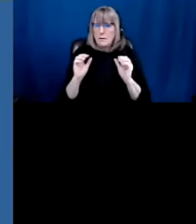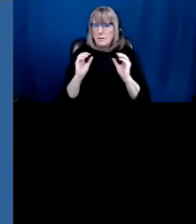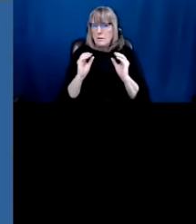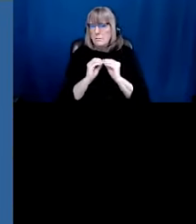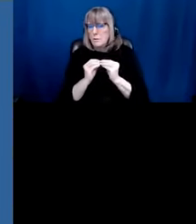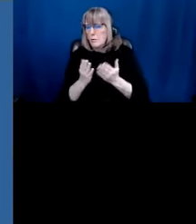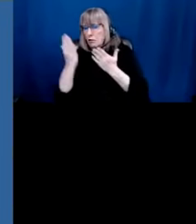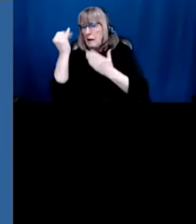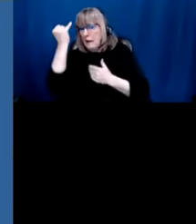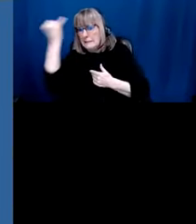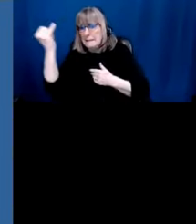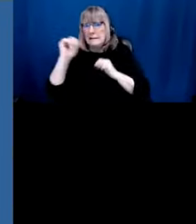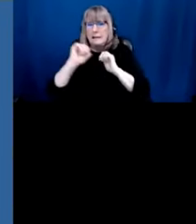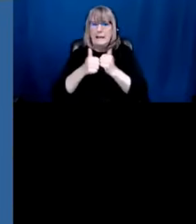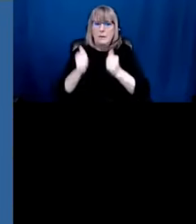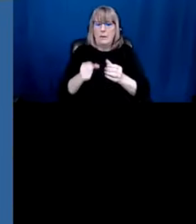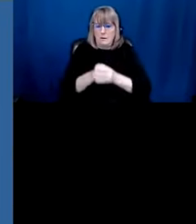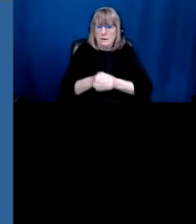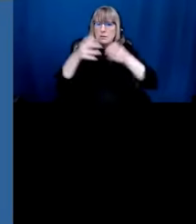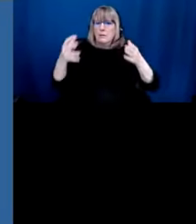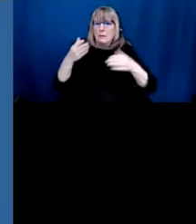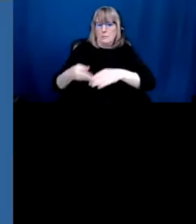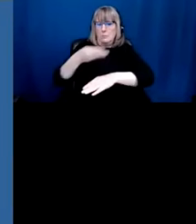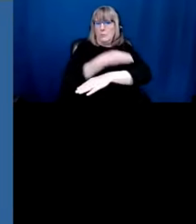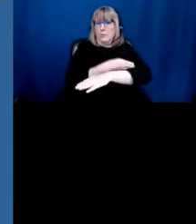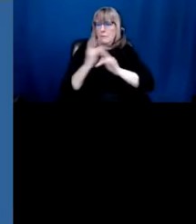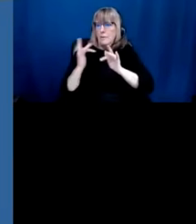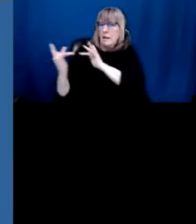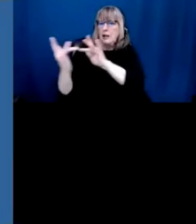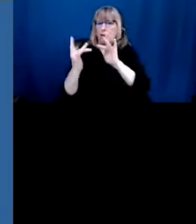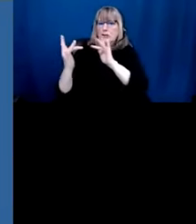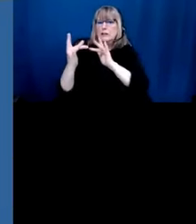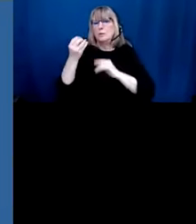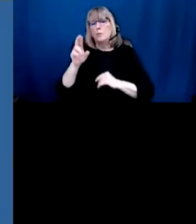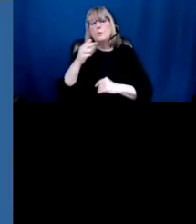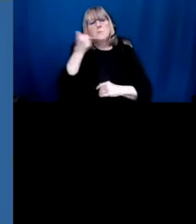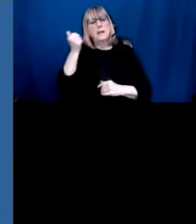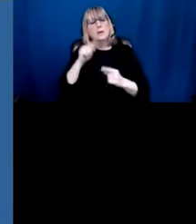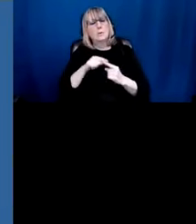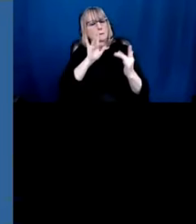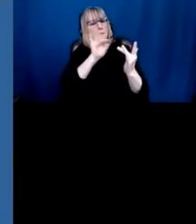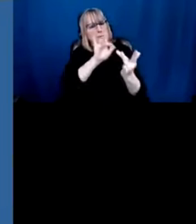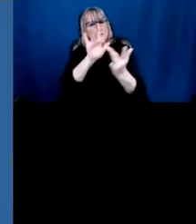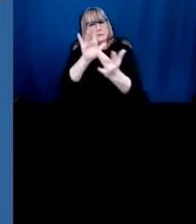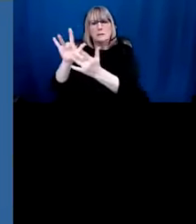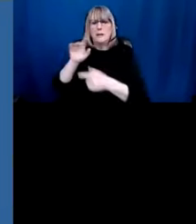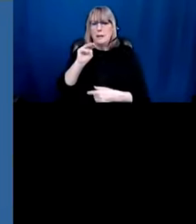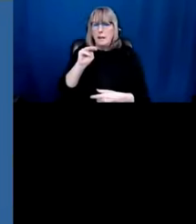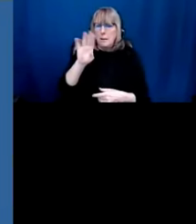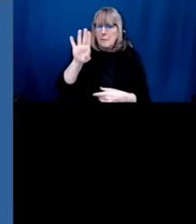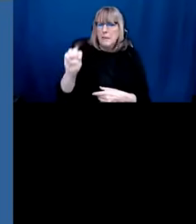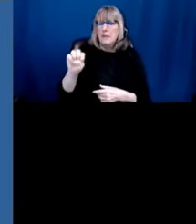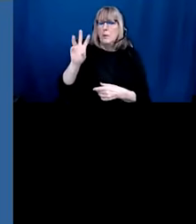suggestions about how we expand our outreach activities or how we better reach out to MBE and